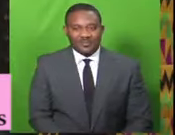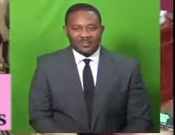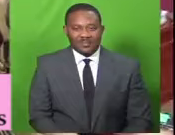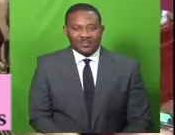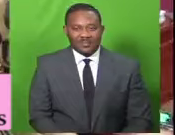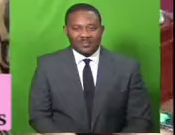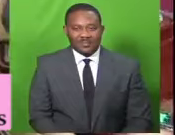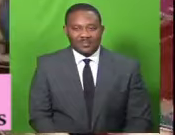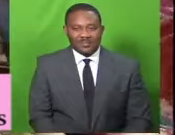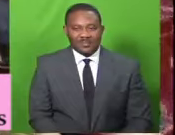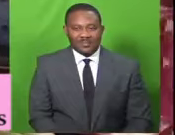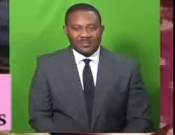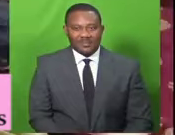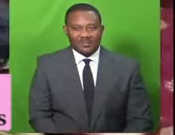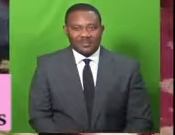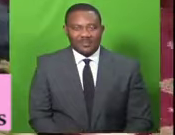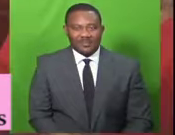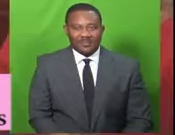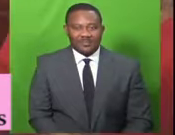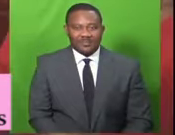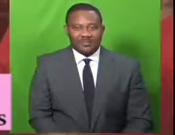How many times do you got?